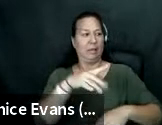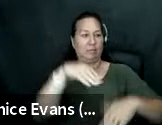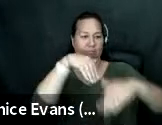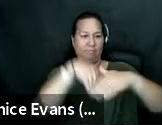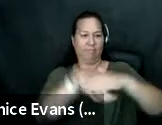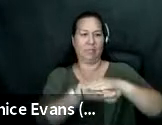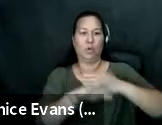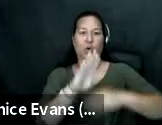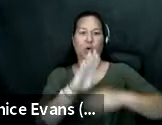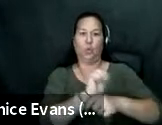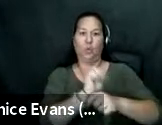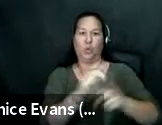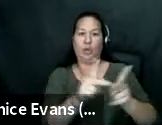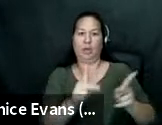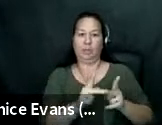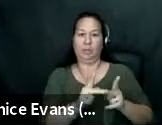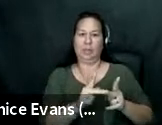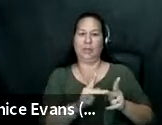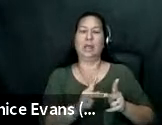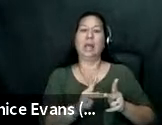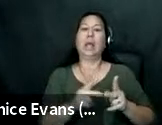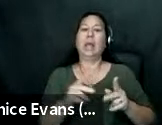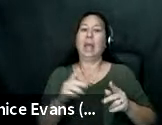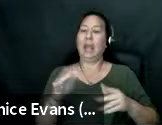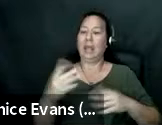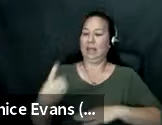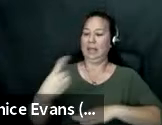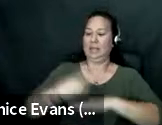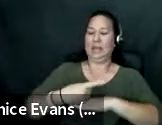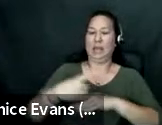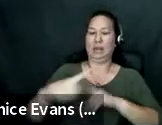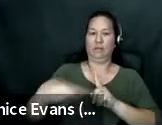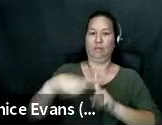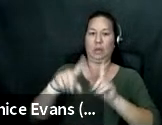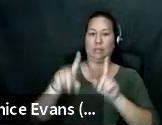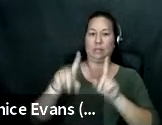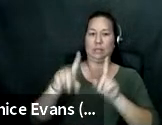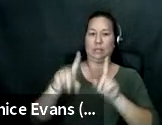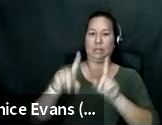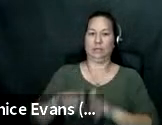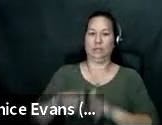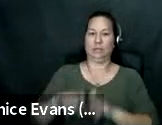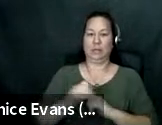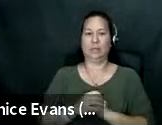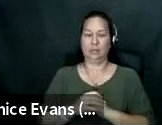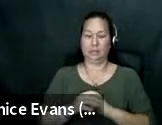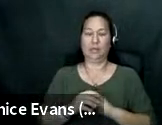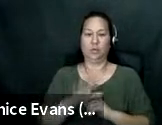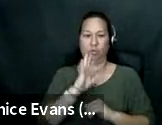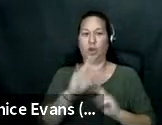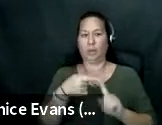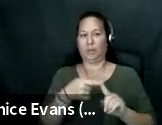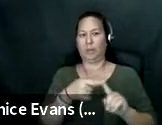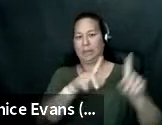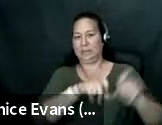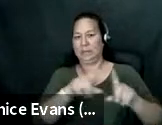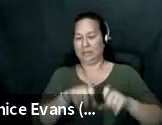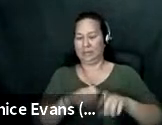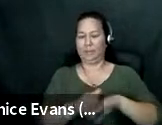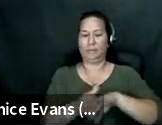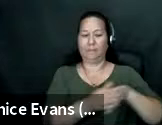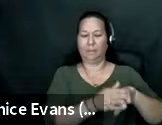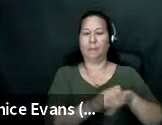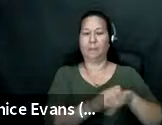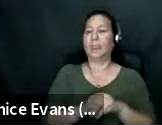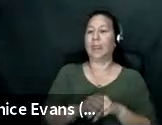and the date of their positive test. And then as for vaccine status, the employer is required